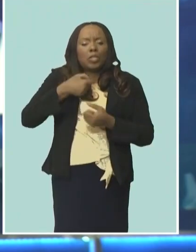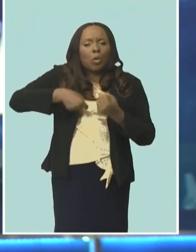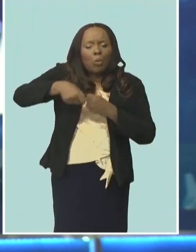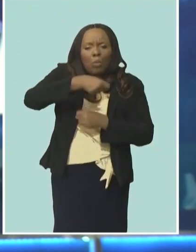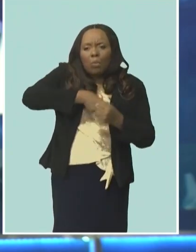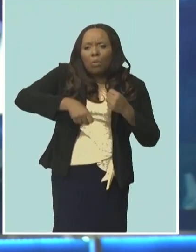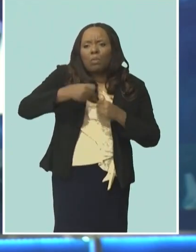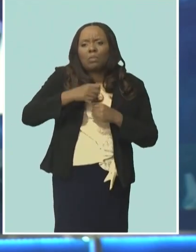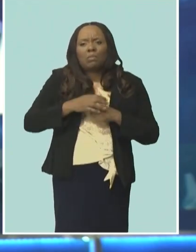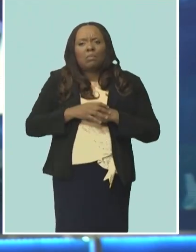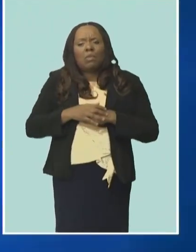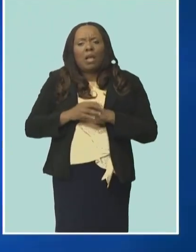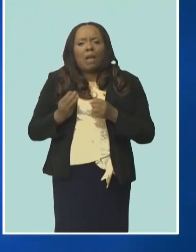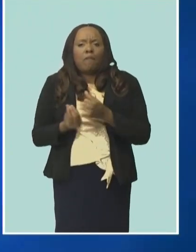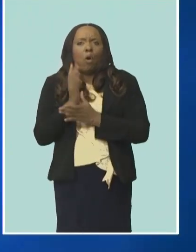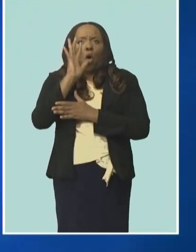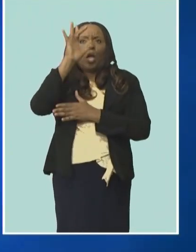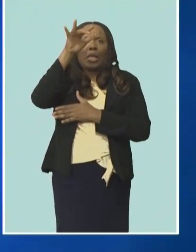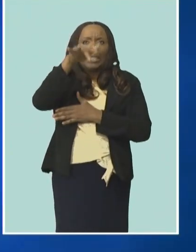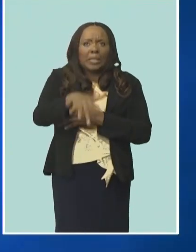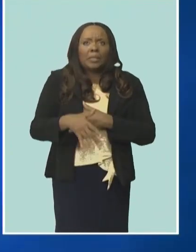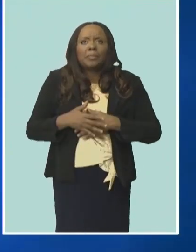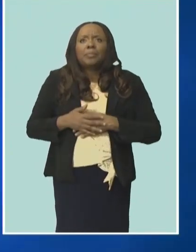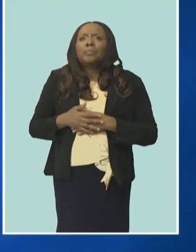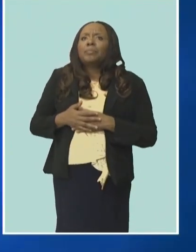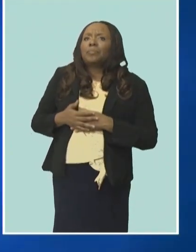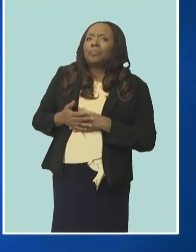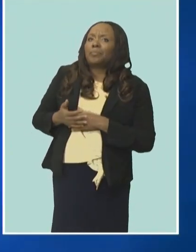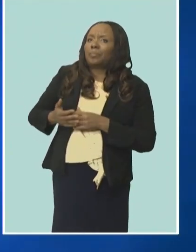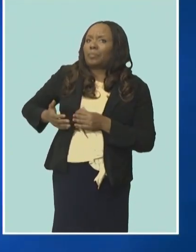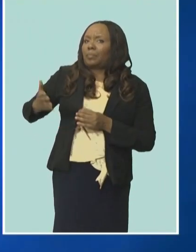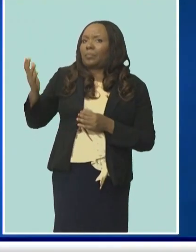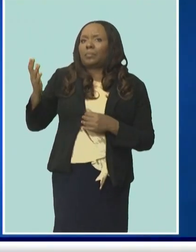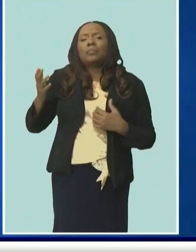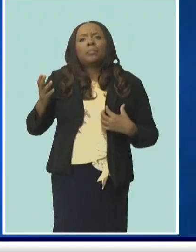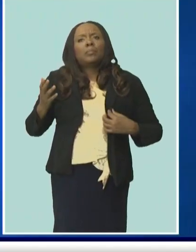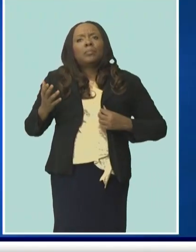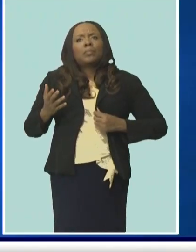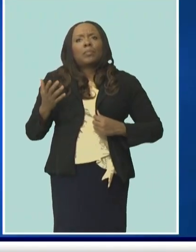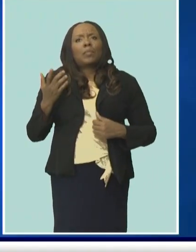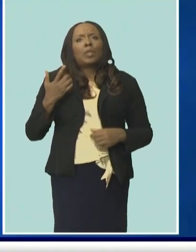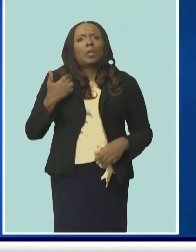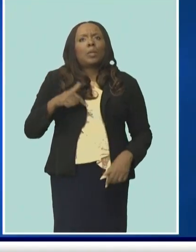joke. We have beared witness to how suddenly characteristics in our